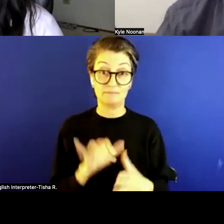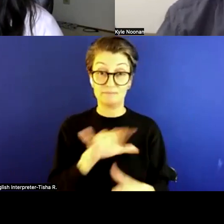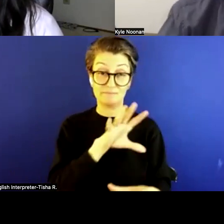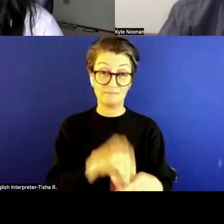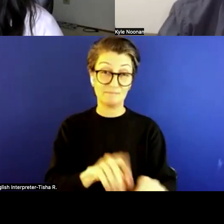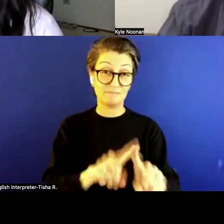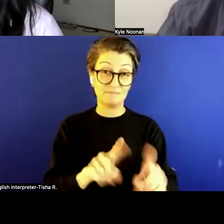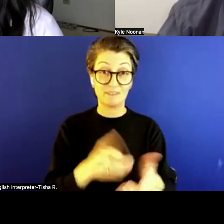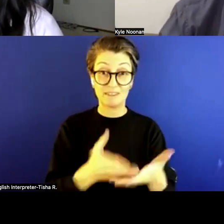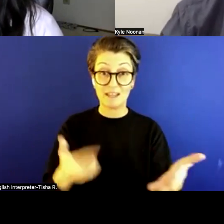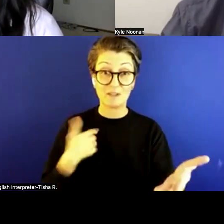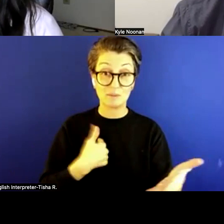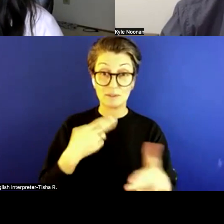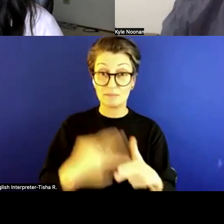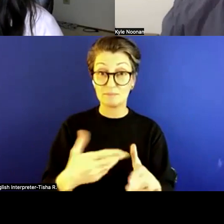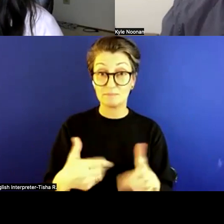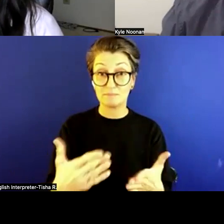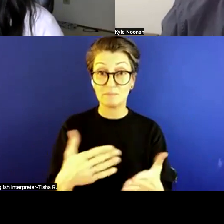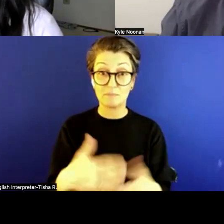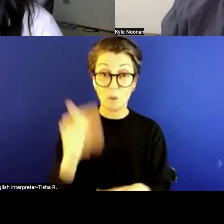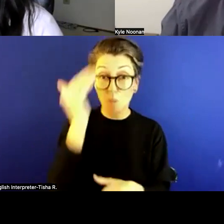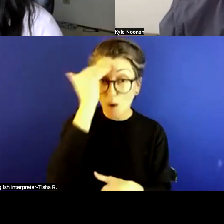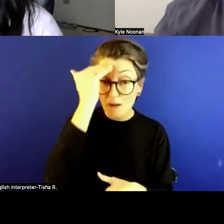been saying with like awareness and whatnot. But